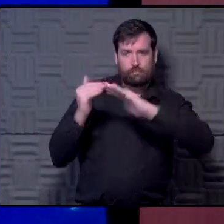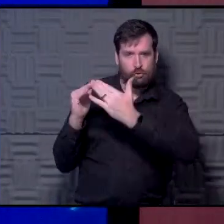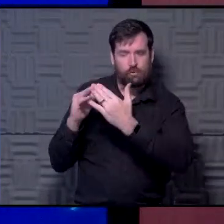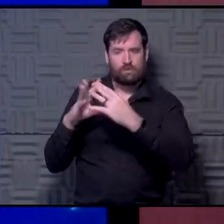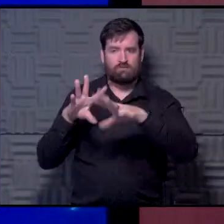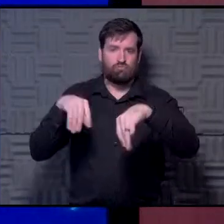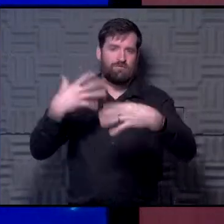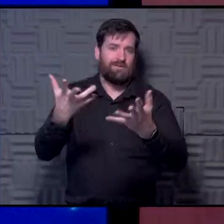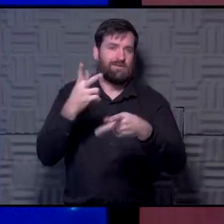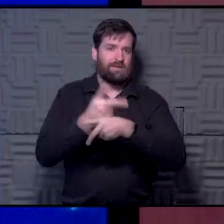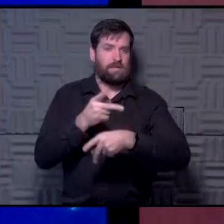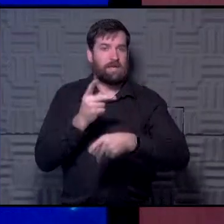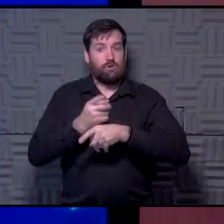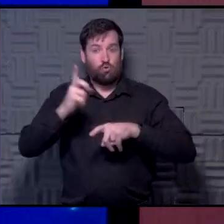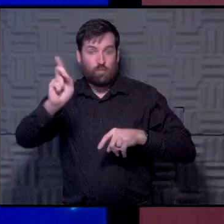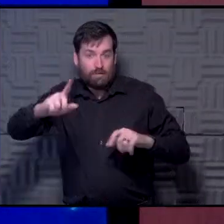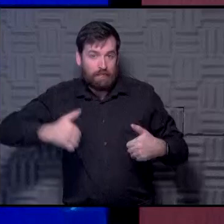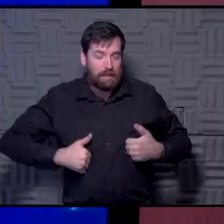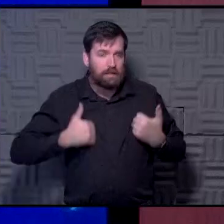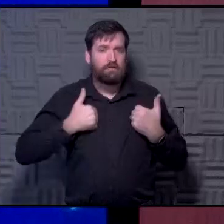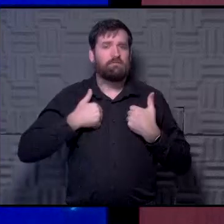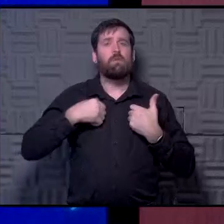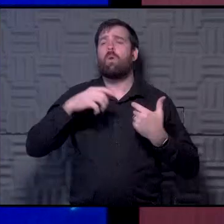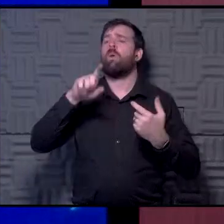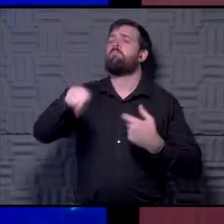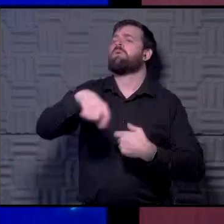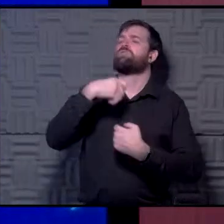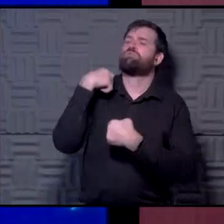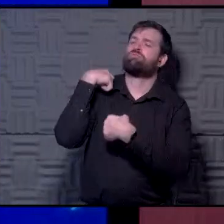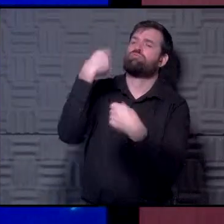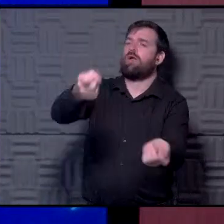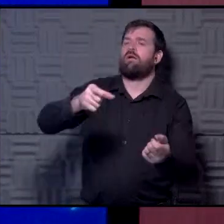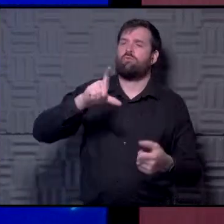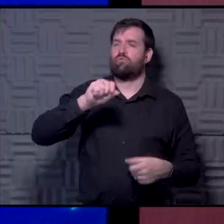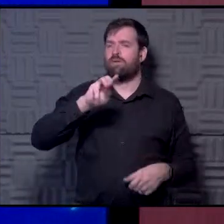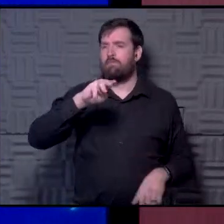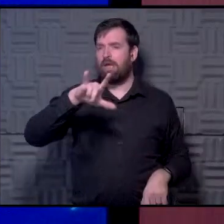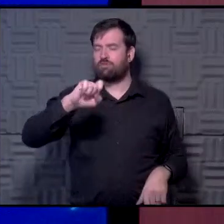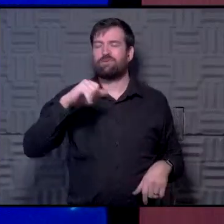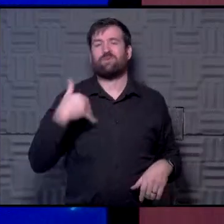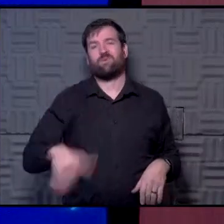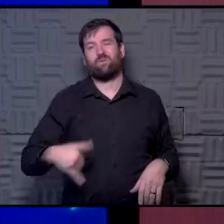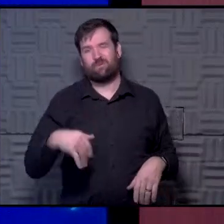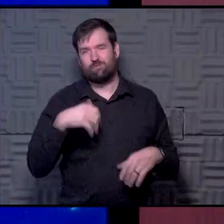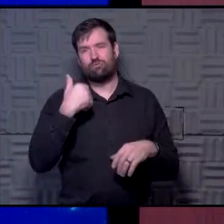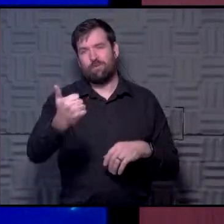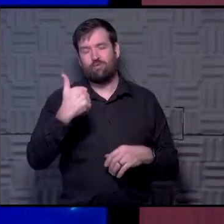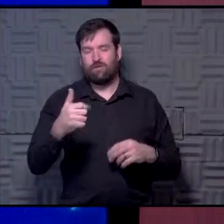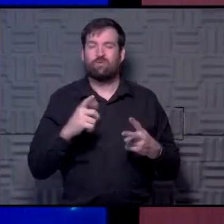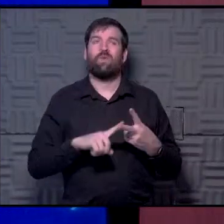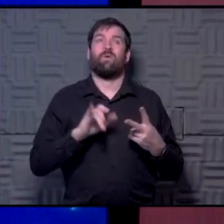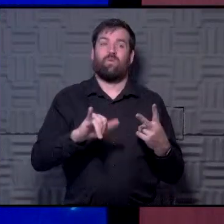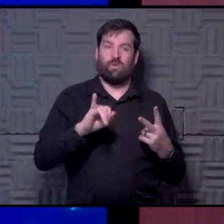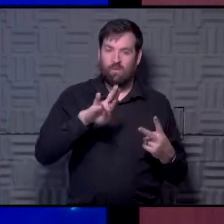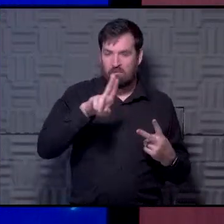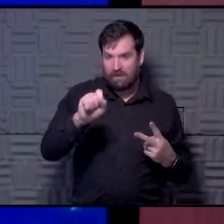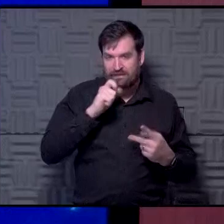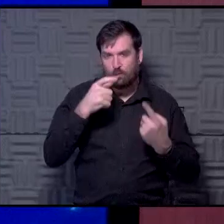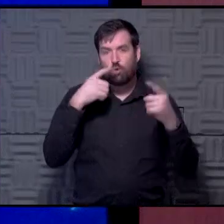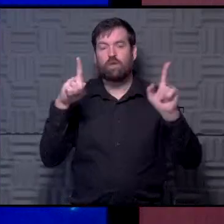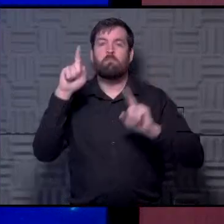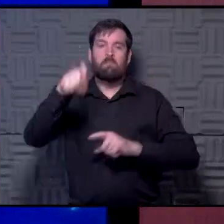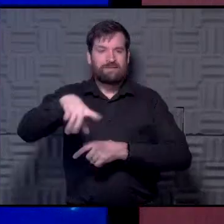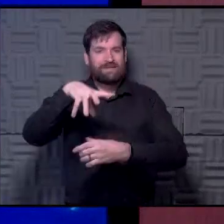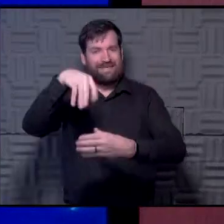people care where they live, and not try and say, hey, you got to drive 20 miles. Oh, wait, the transportation's an issue. Oh, wait, the bus system doesn't work. You've got to be